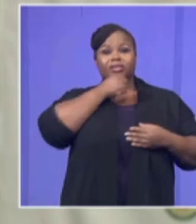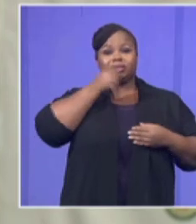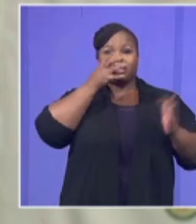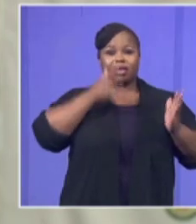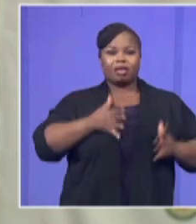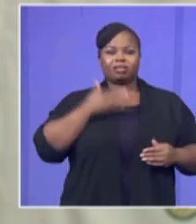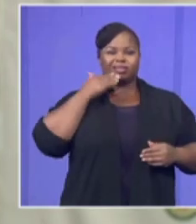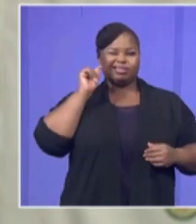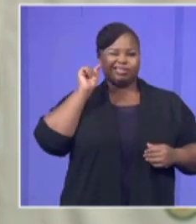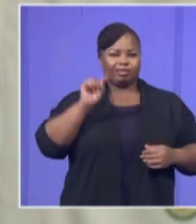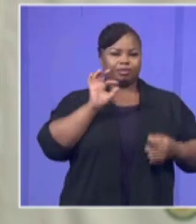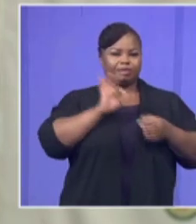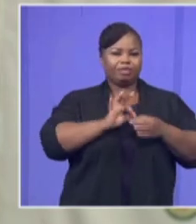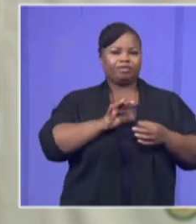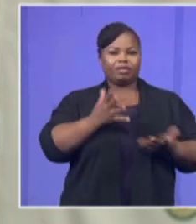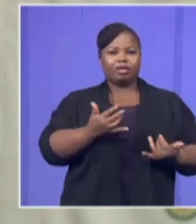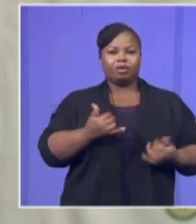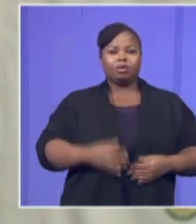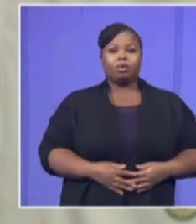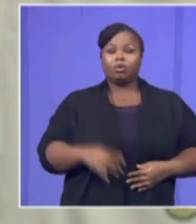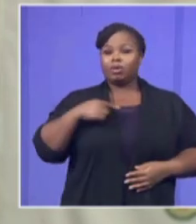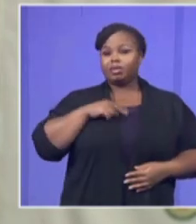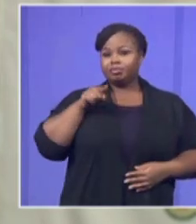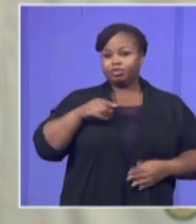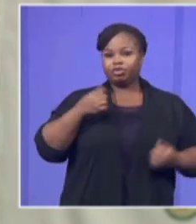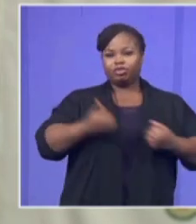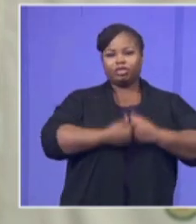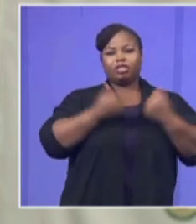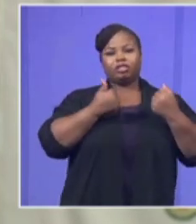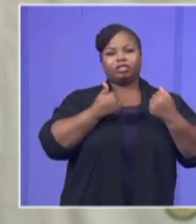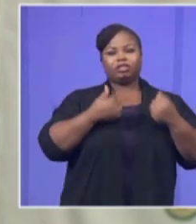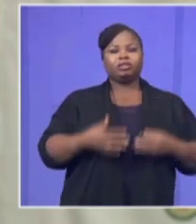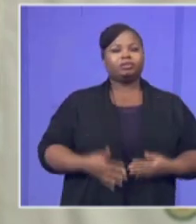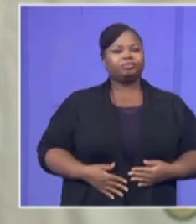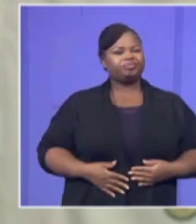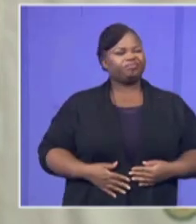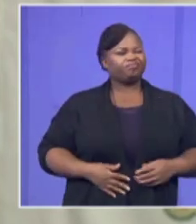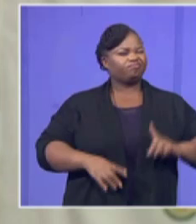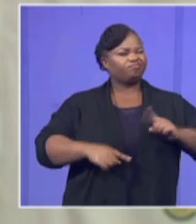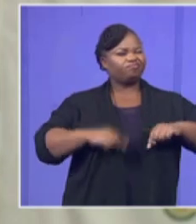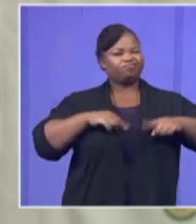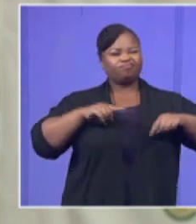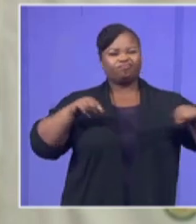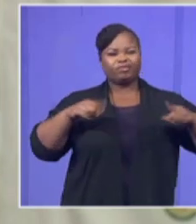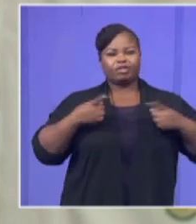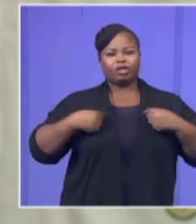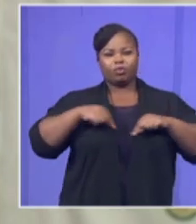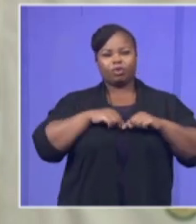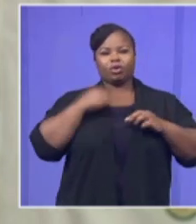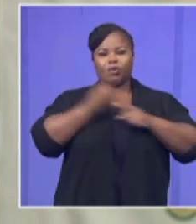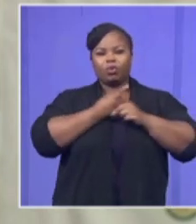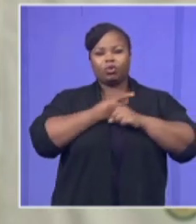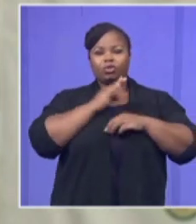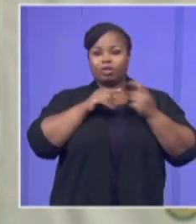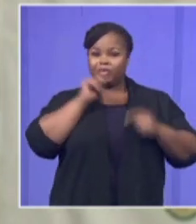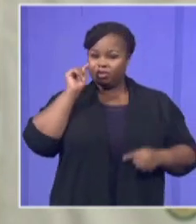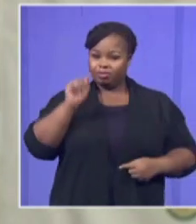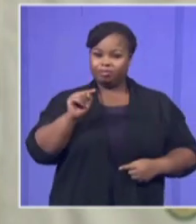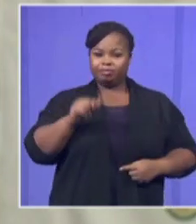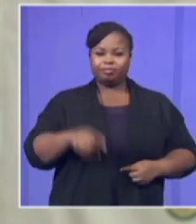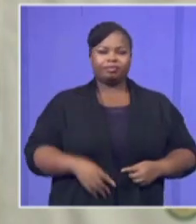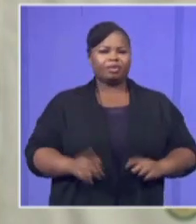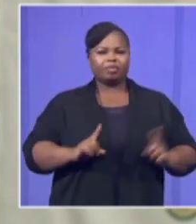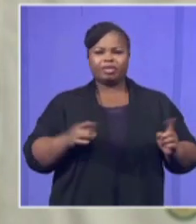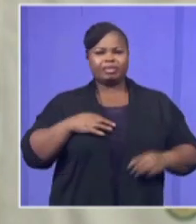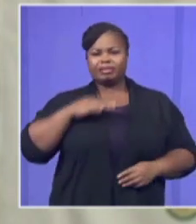particular case with this challenge of royalties that we always talk about, but it's not